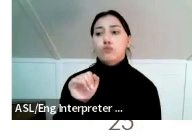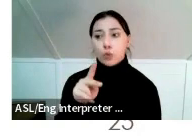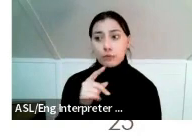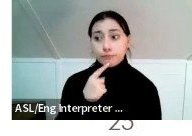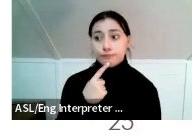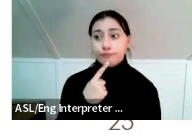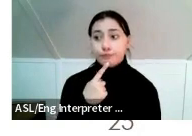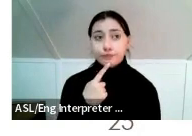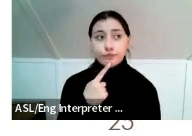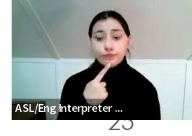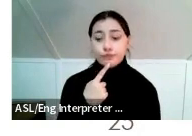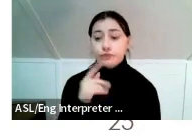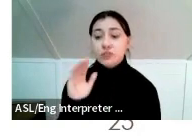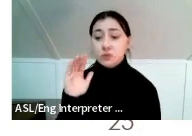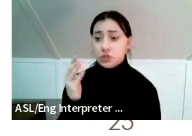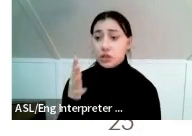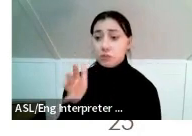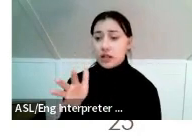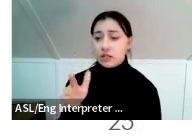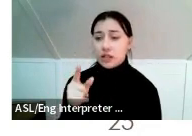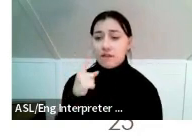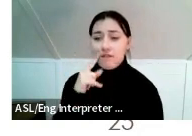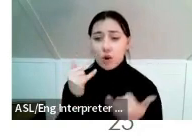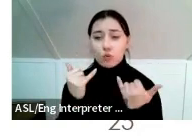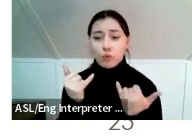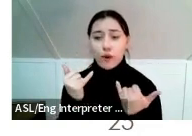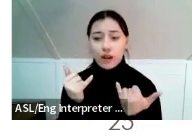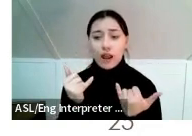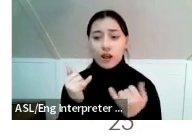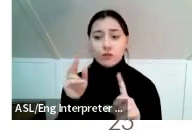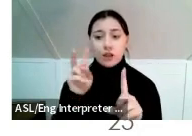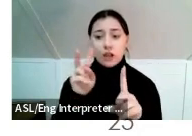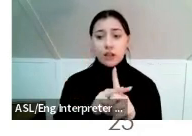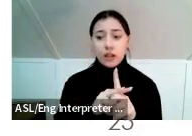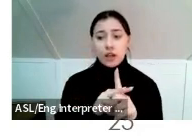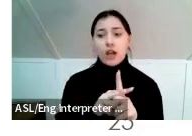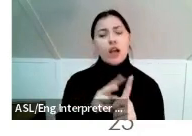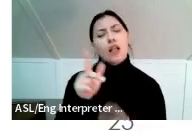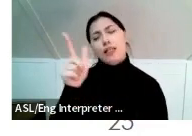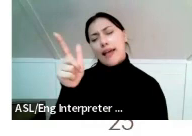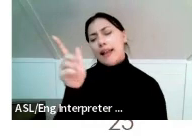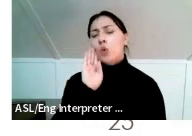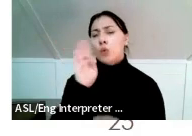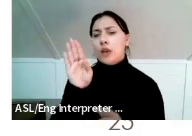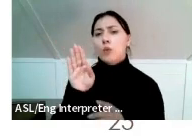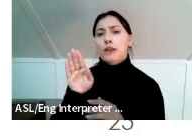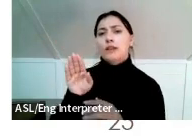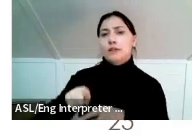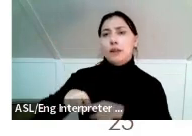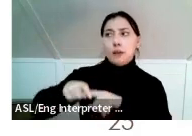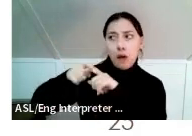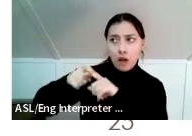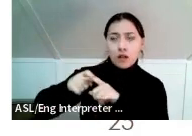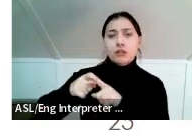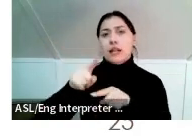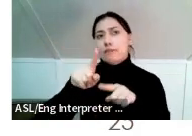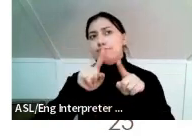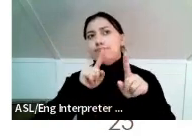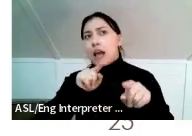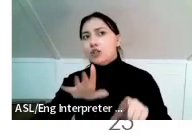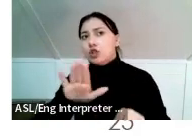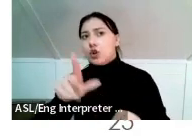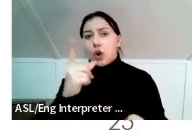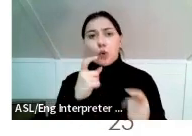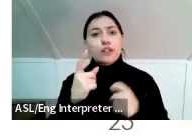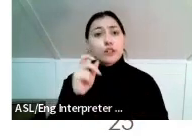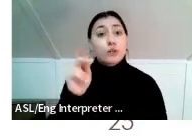It looks like that is all we have for right now for the application. And again, we will come back at the end to answer more questions if they come up. Yeah. And again, the